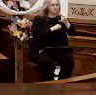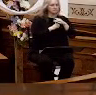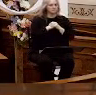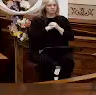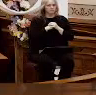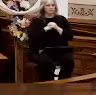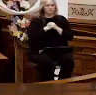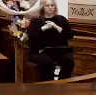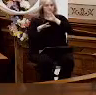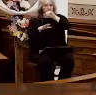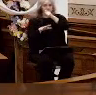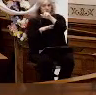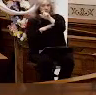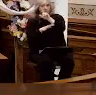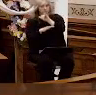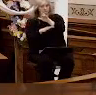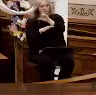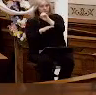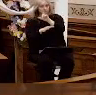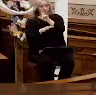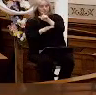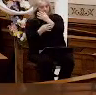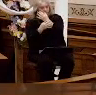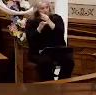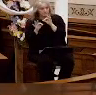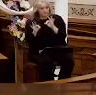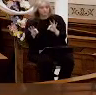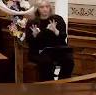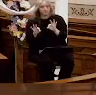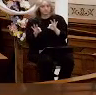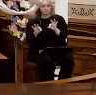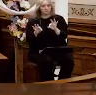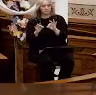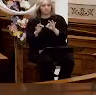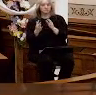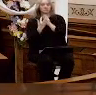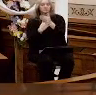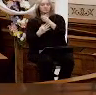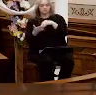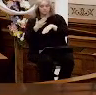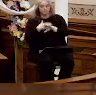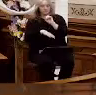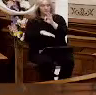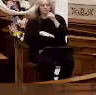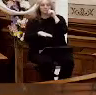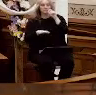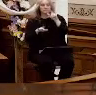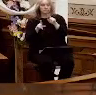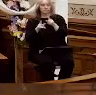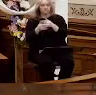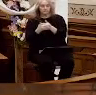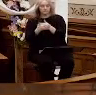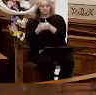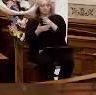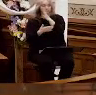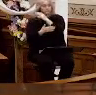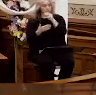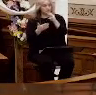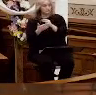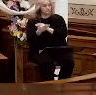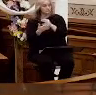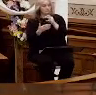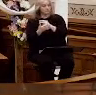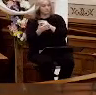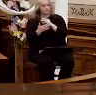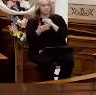Jelly Roll was freed from bondage through the birth of his daughter and through his music. But the most powerful